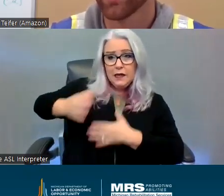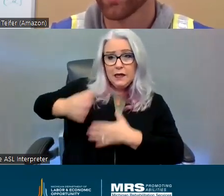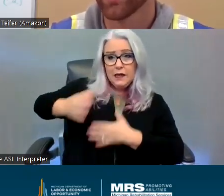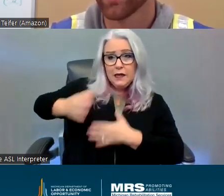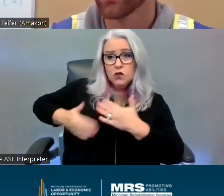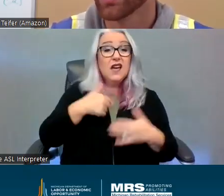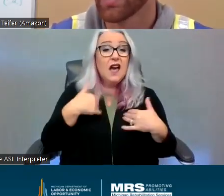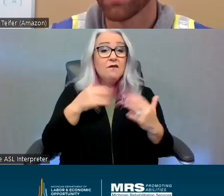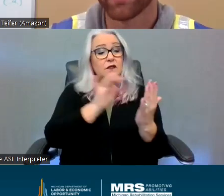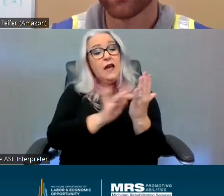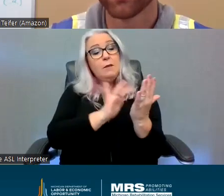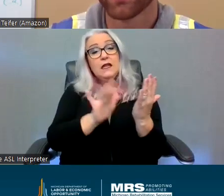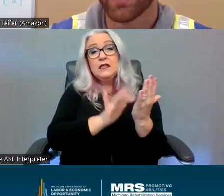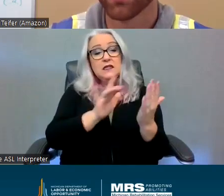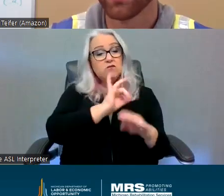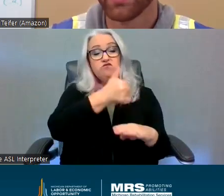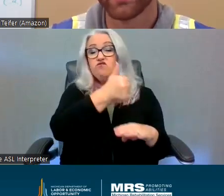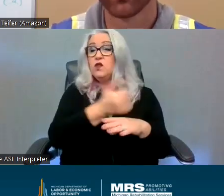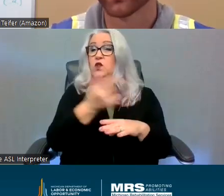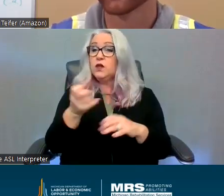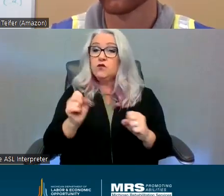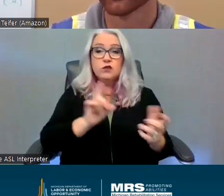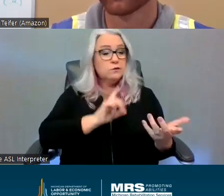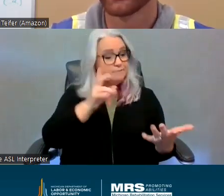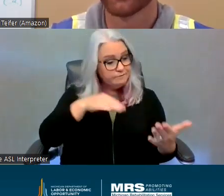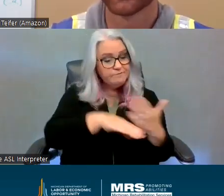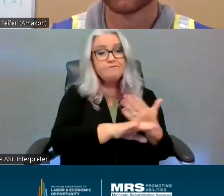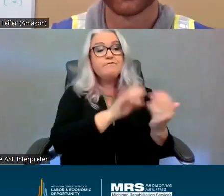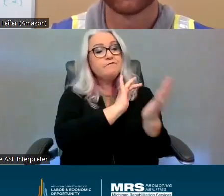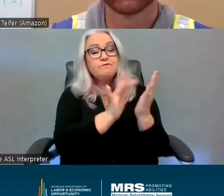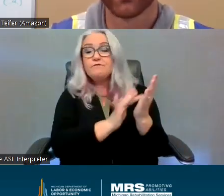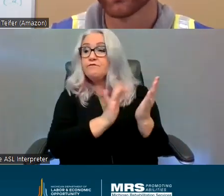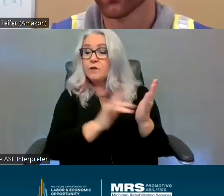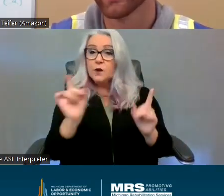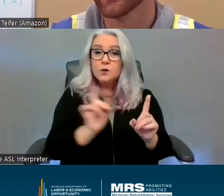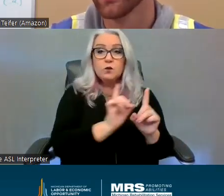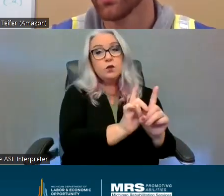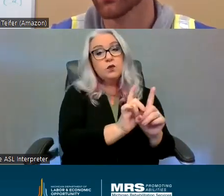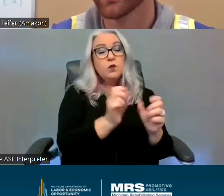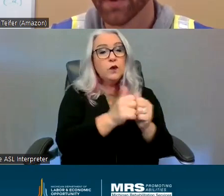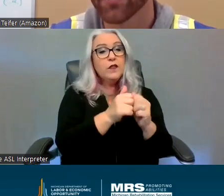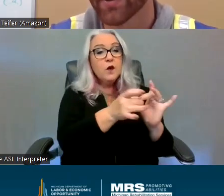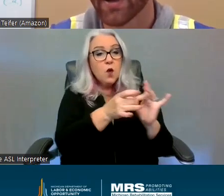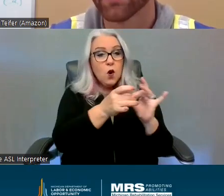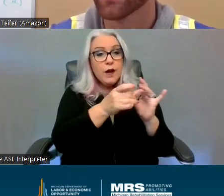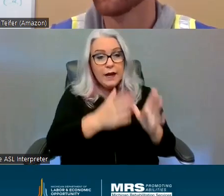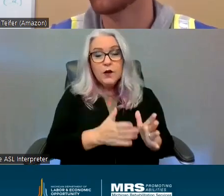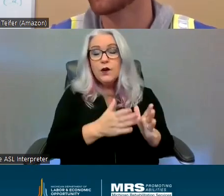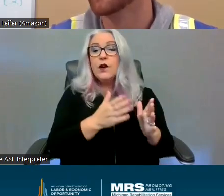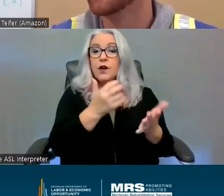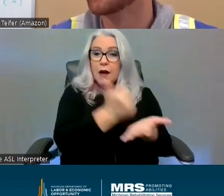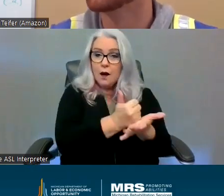so that you can hop onto the tablet and walk through the application process with a coordinator or an administrator on